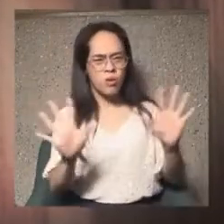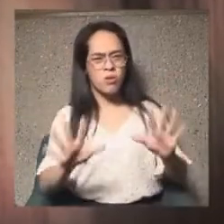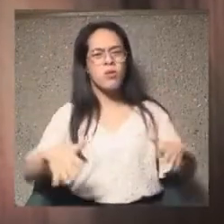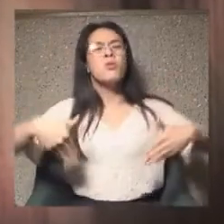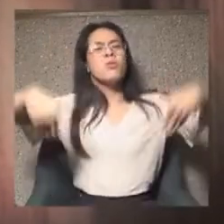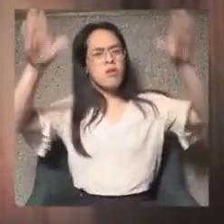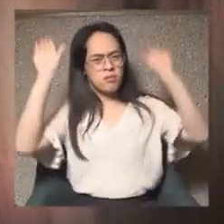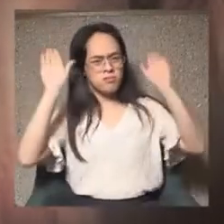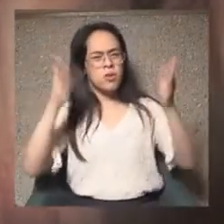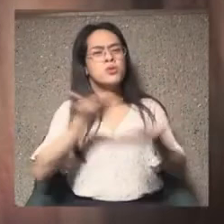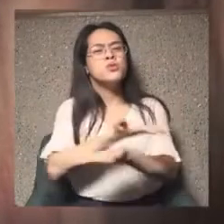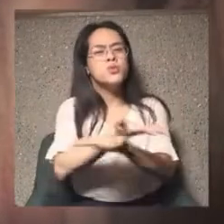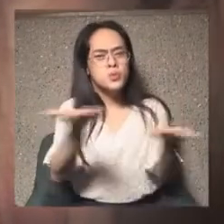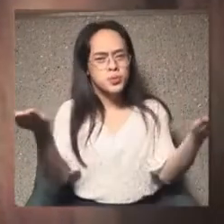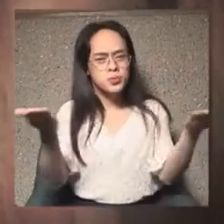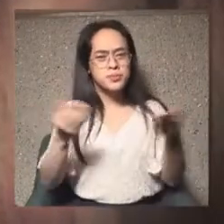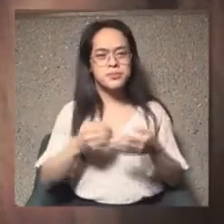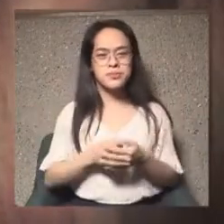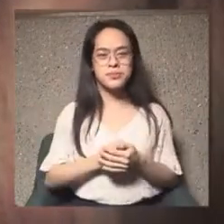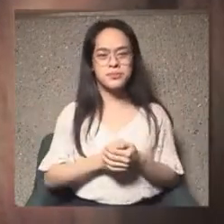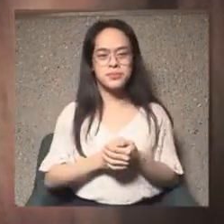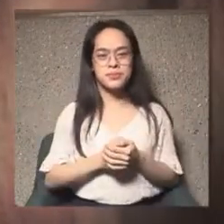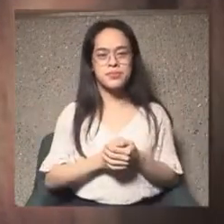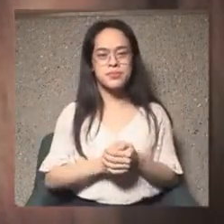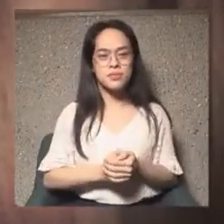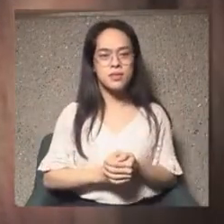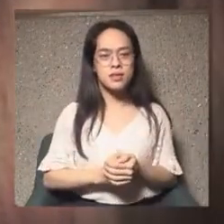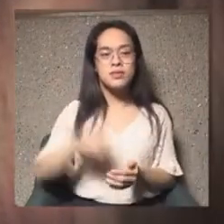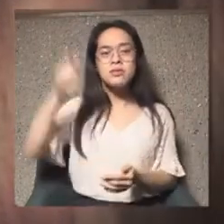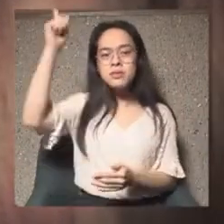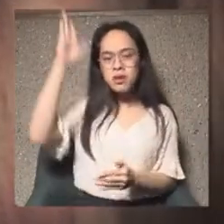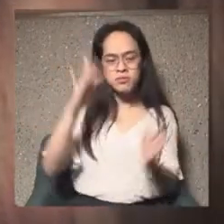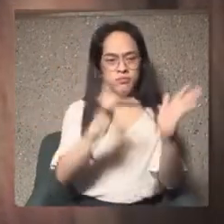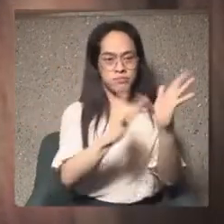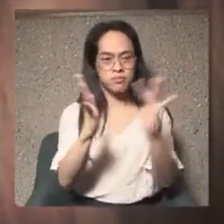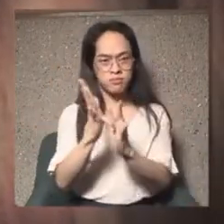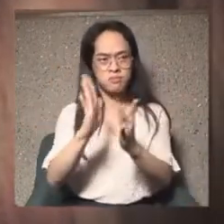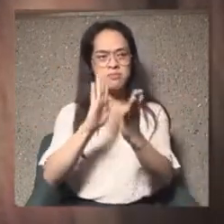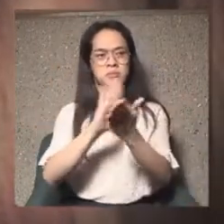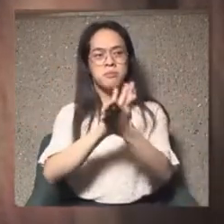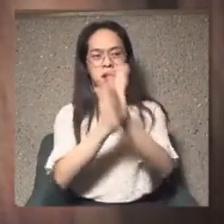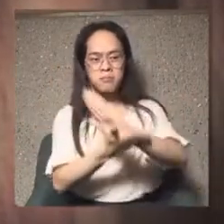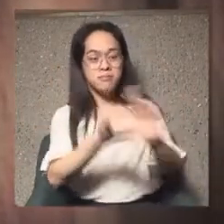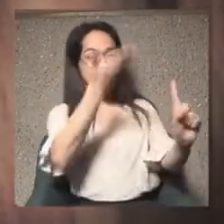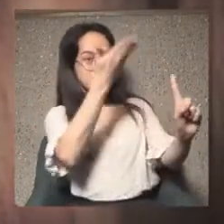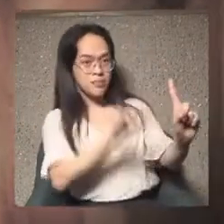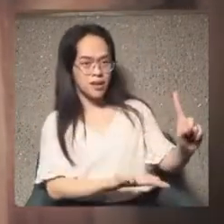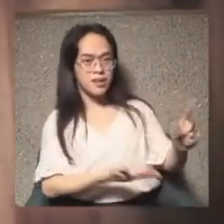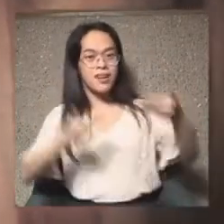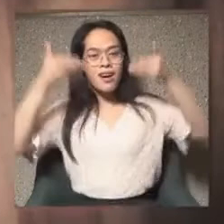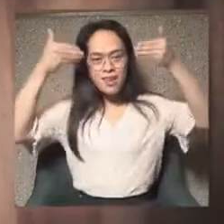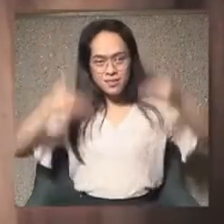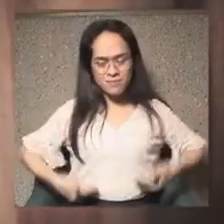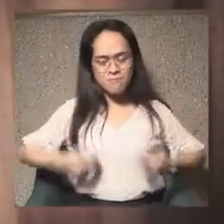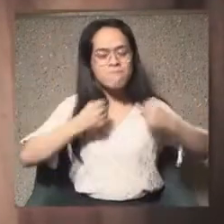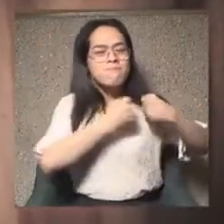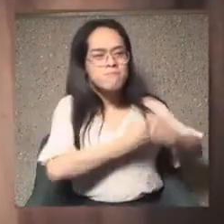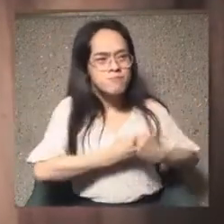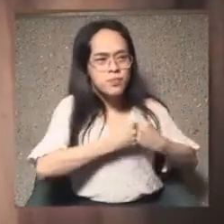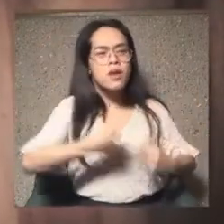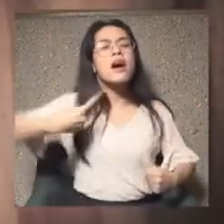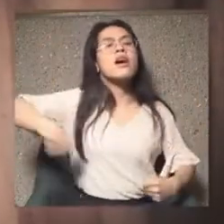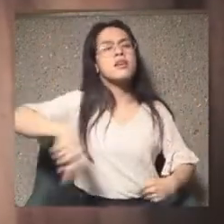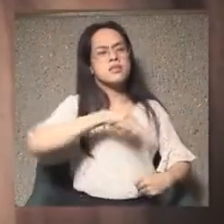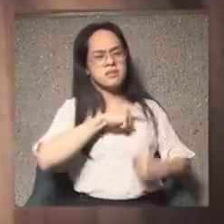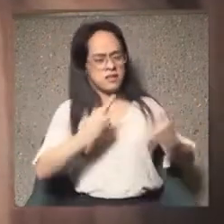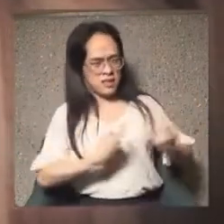God, Jesus became man to wrestle with our sin and strangle death on the cross.